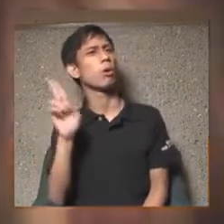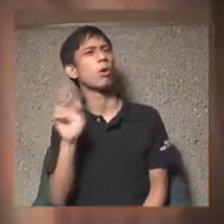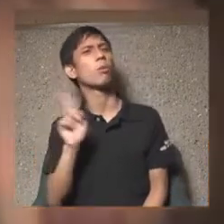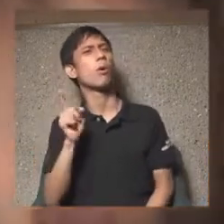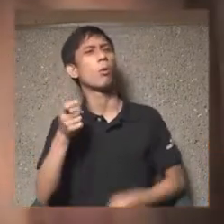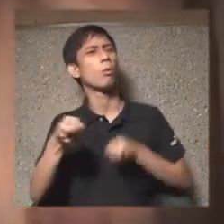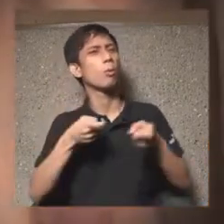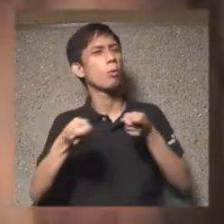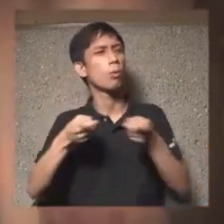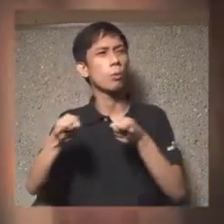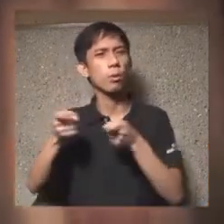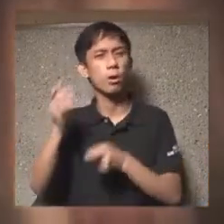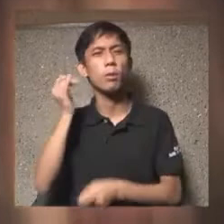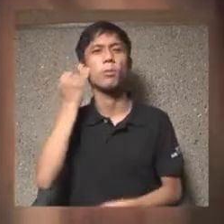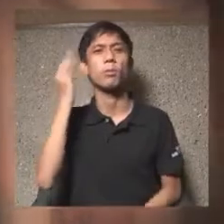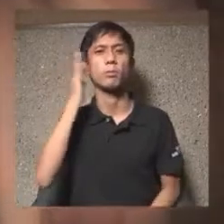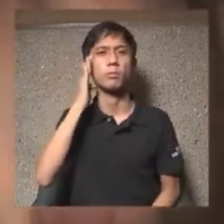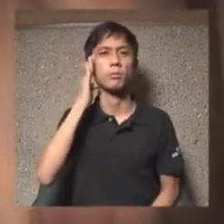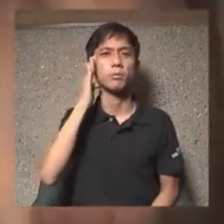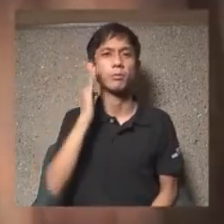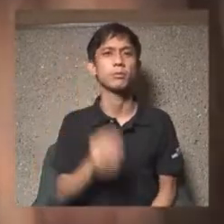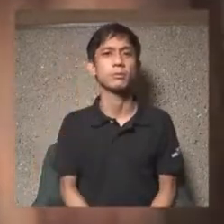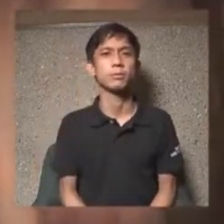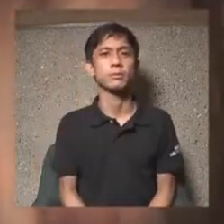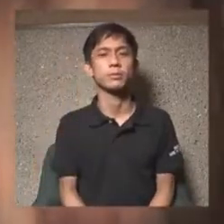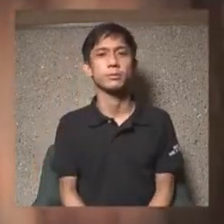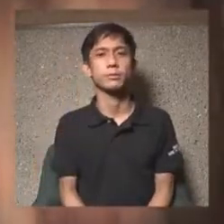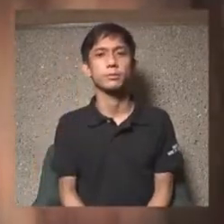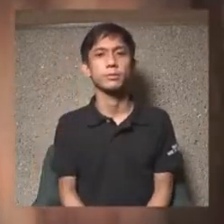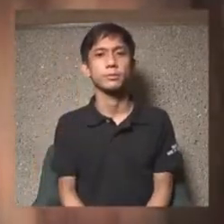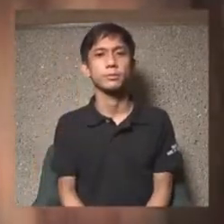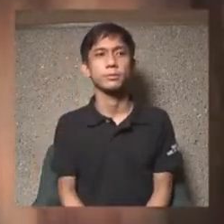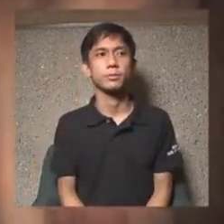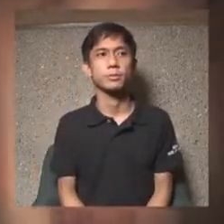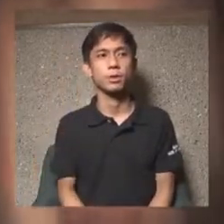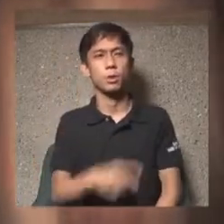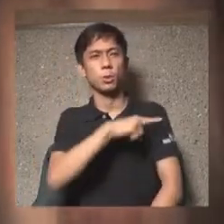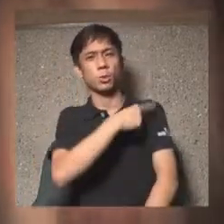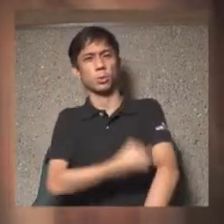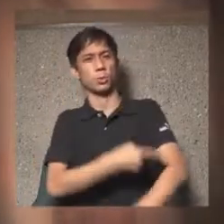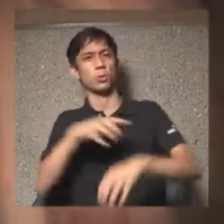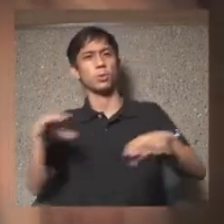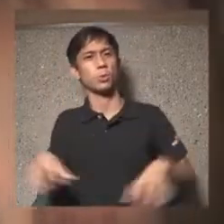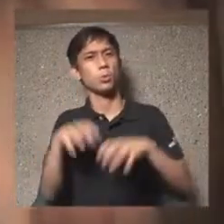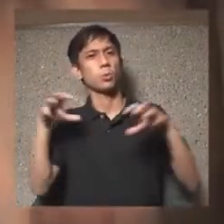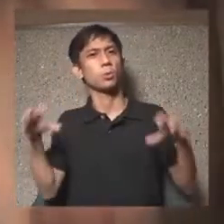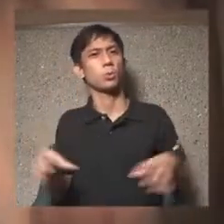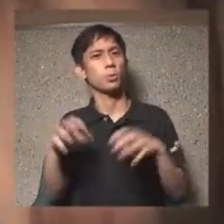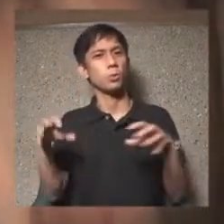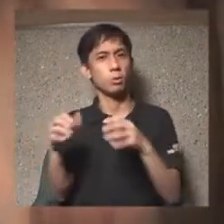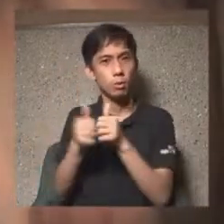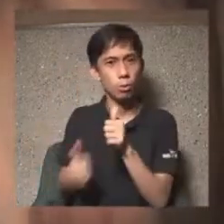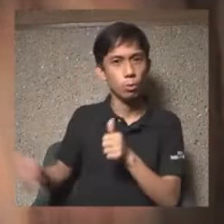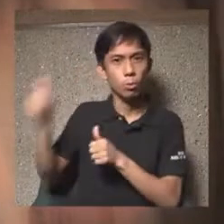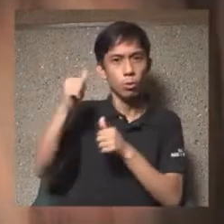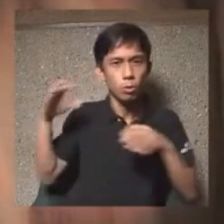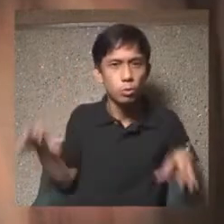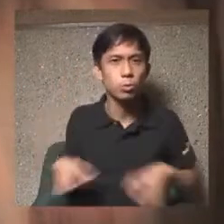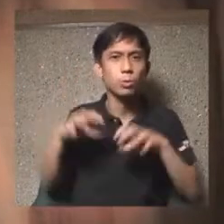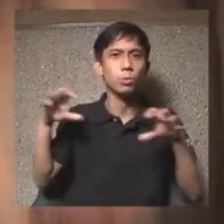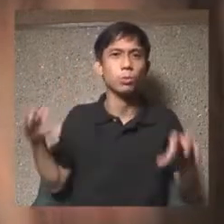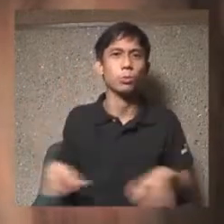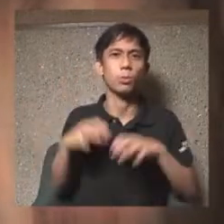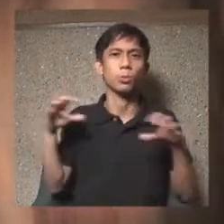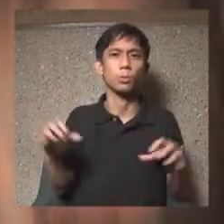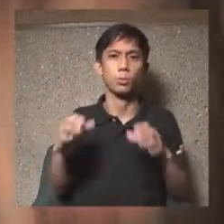must be a very high performer, yeah? He must be a very cherished person in the industry of that place, that he was able, you